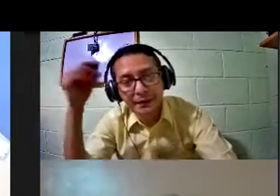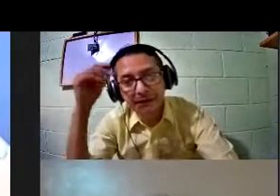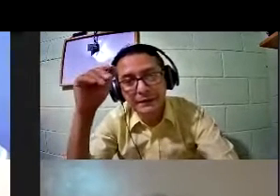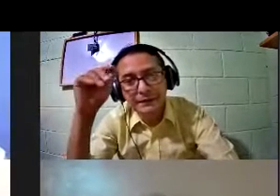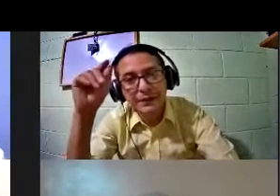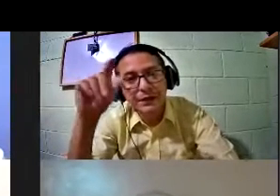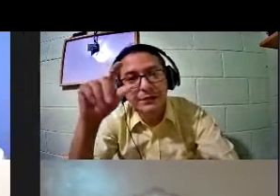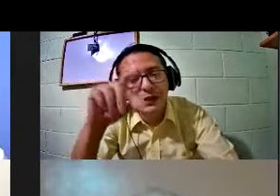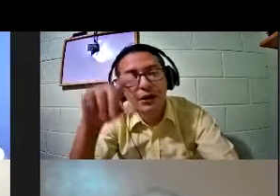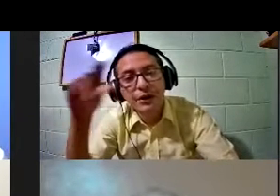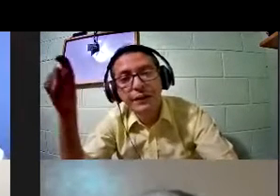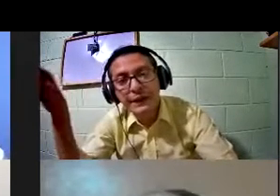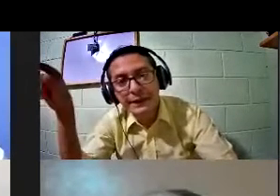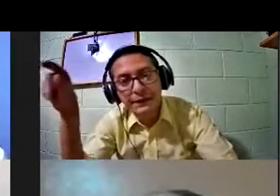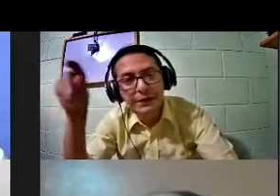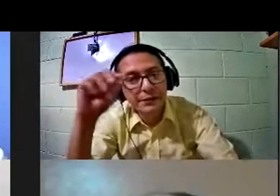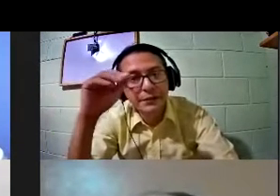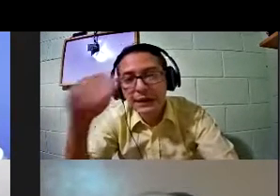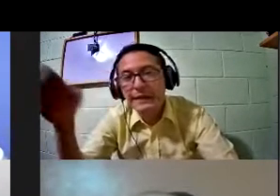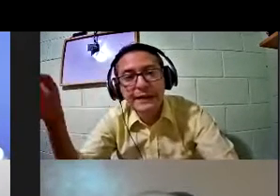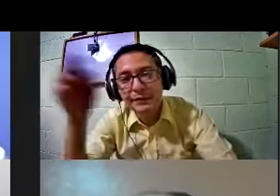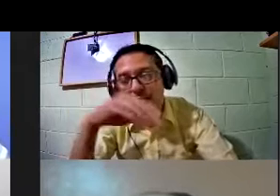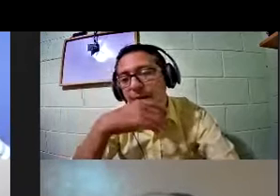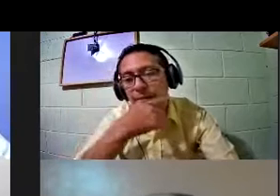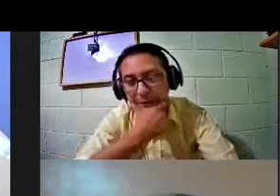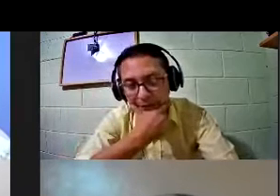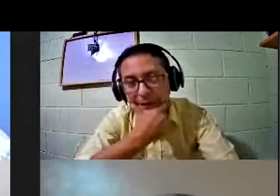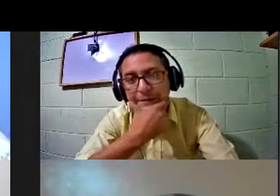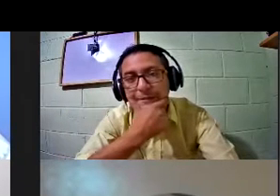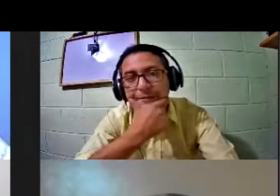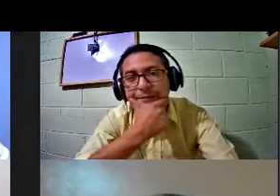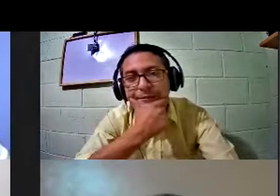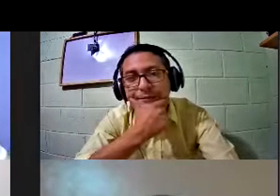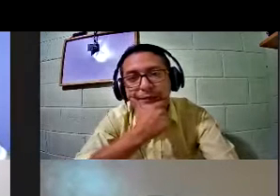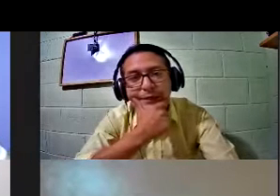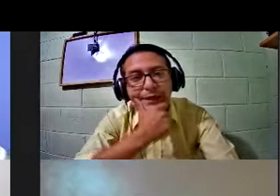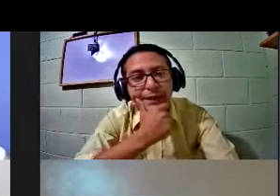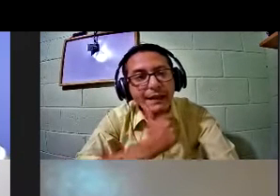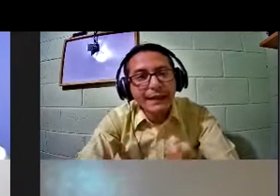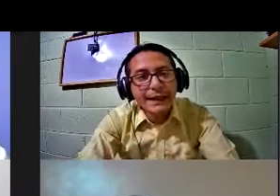Saturday. You don't need to say on the next Saturday, just next Saturday, okay?